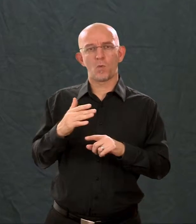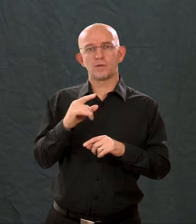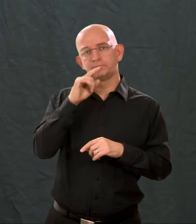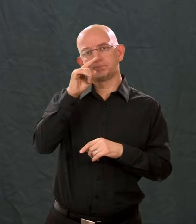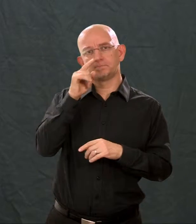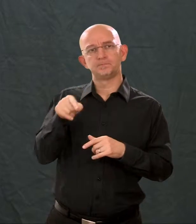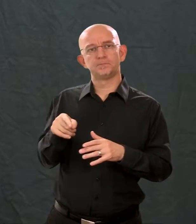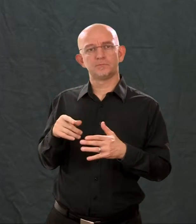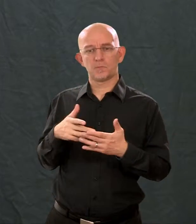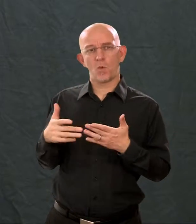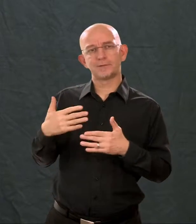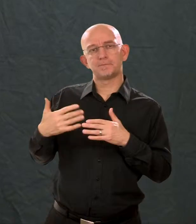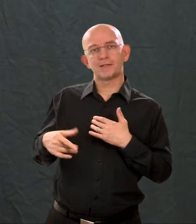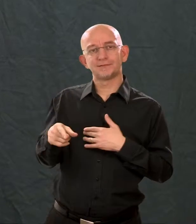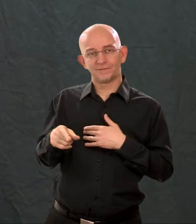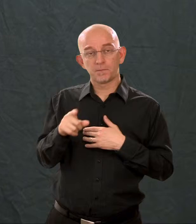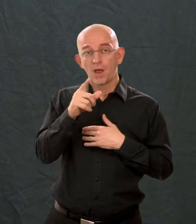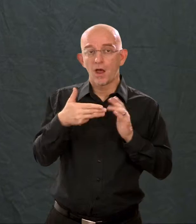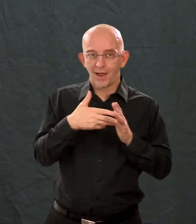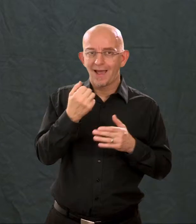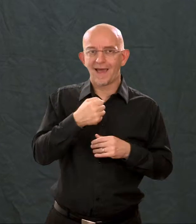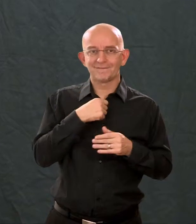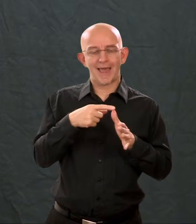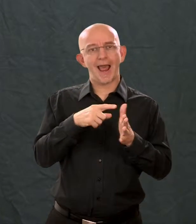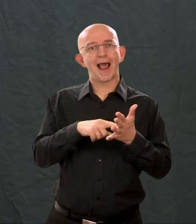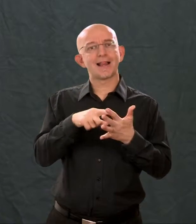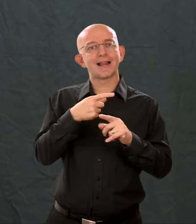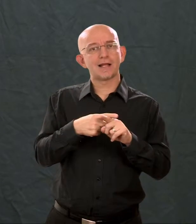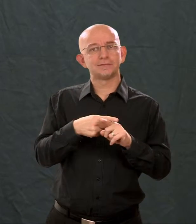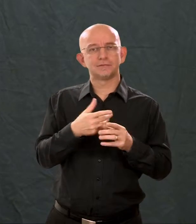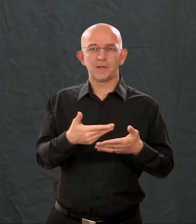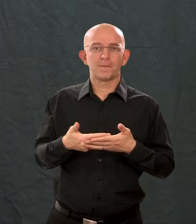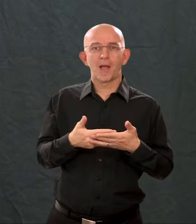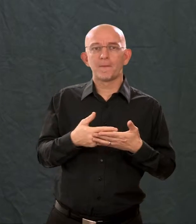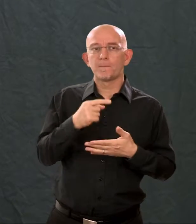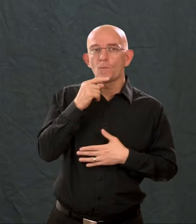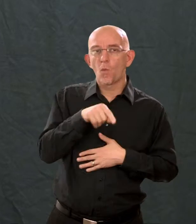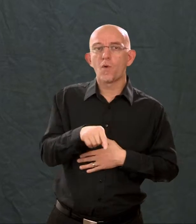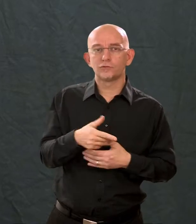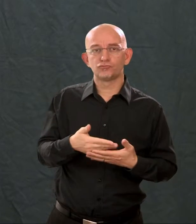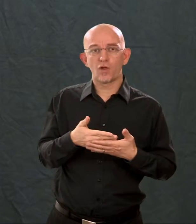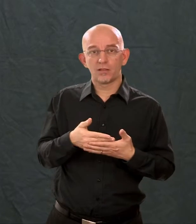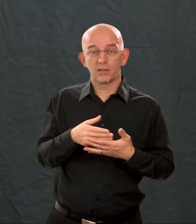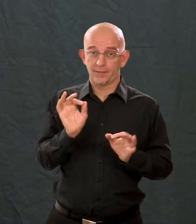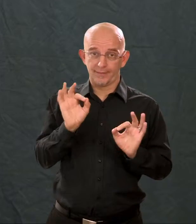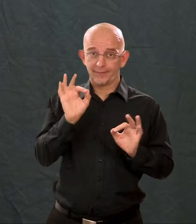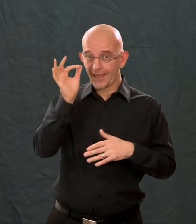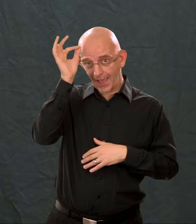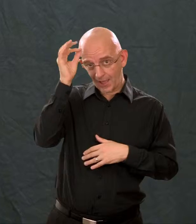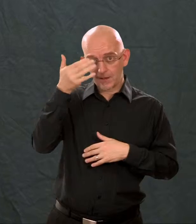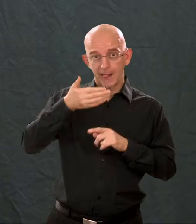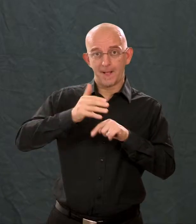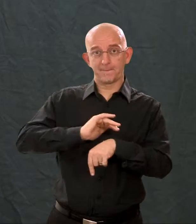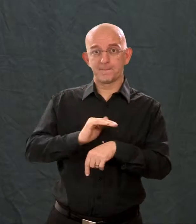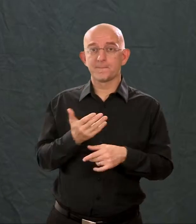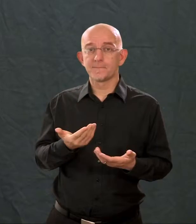most classy, the most expensive. Then there was Alex, who is a baby boy doll who didn't have any